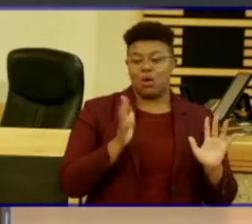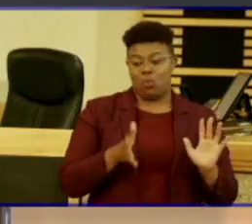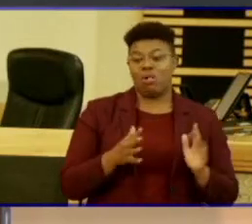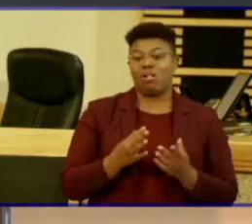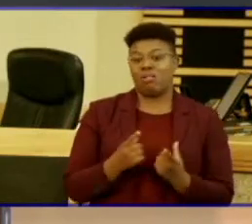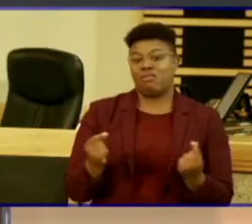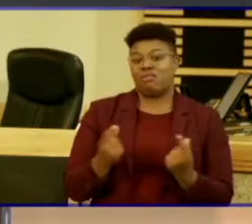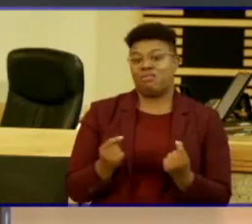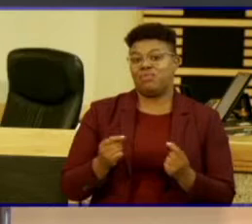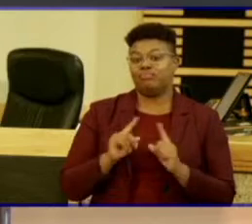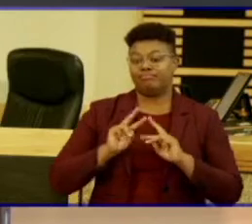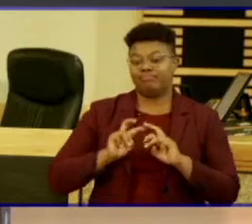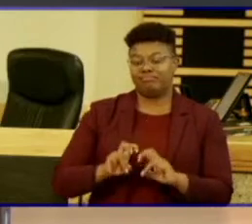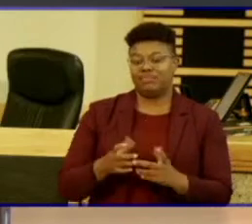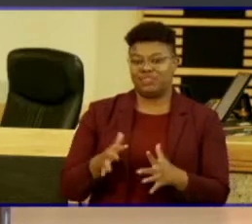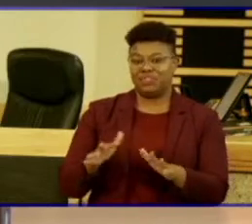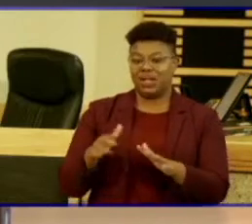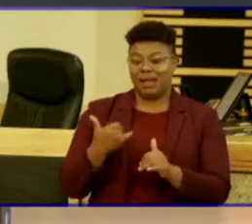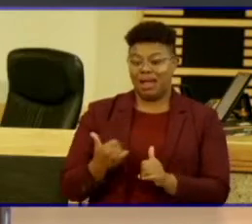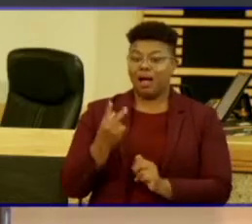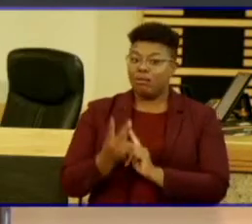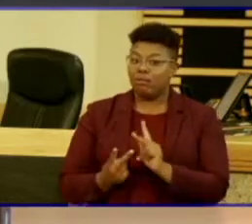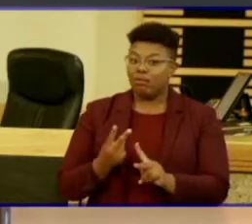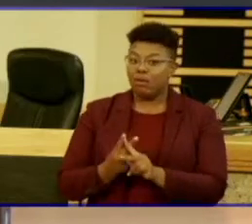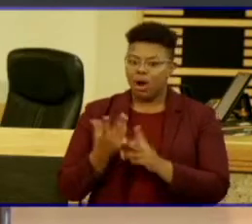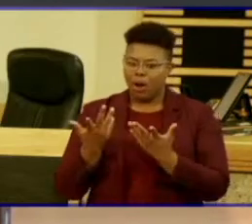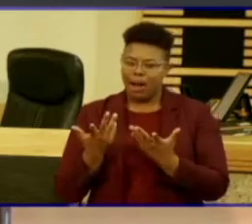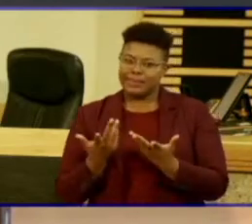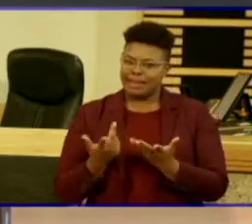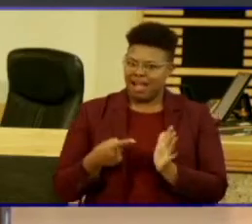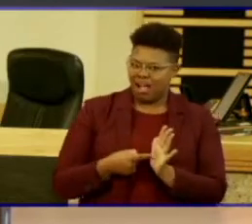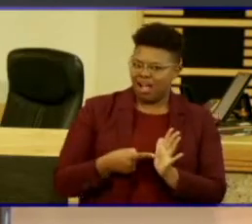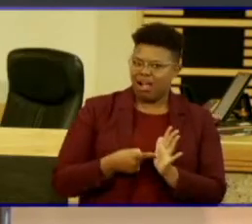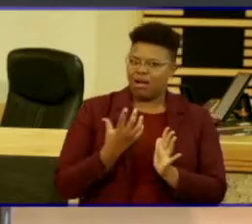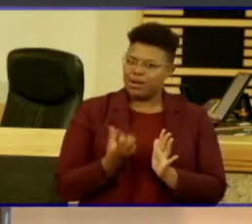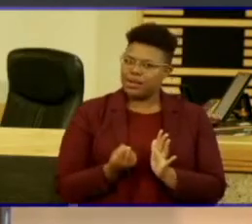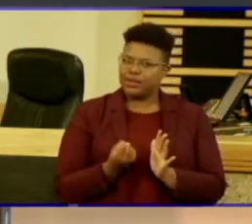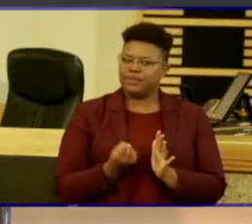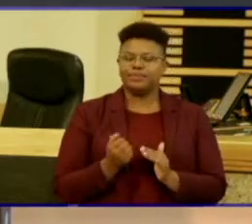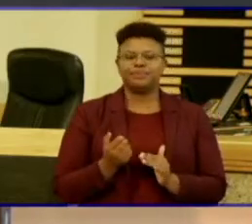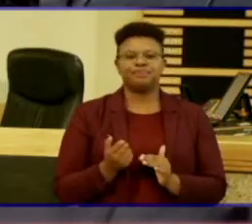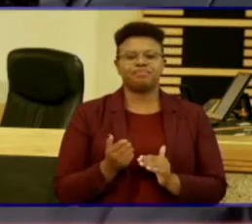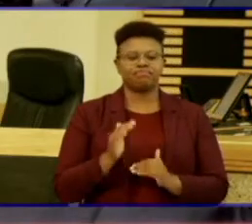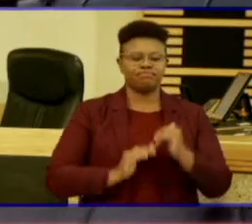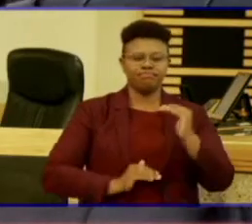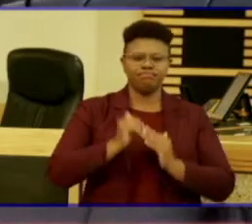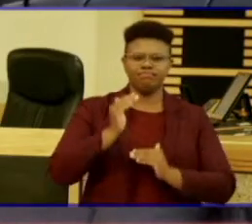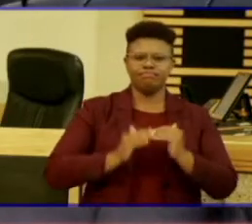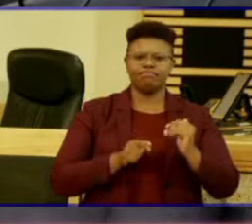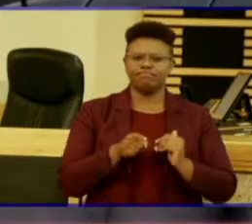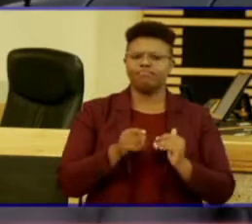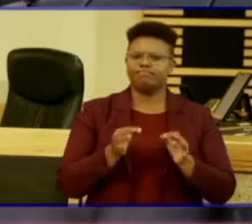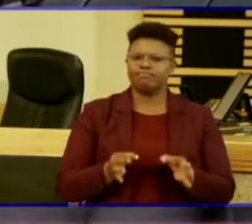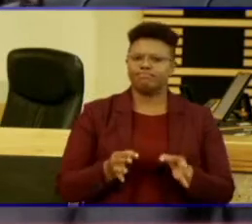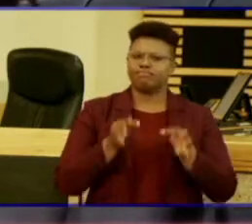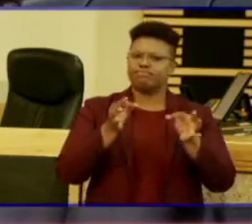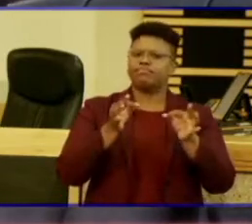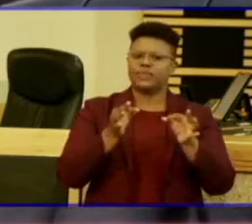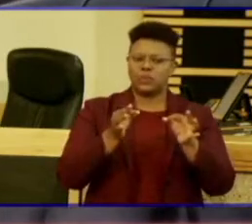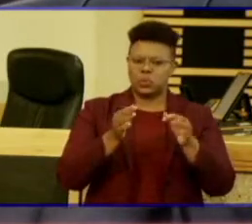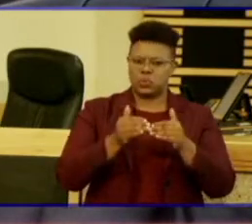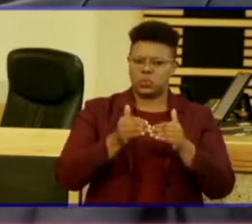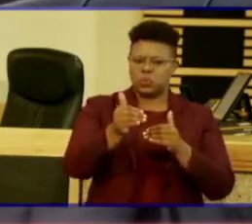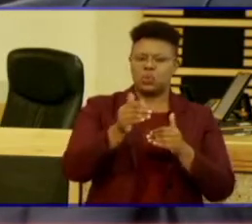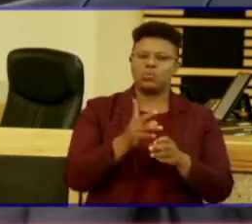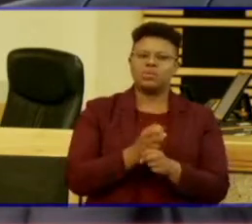and is now at the stage of review to improve affordability. The construction of advanced infrastructure will commence before the